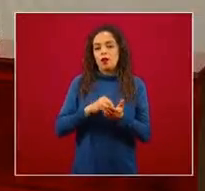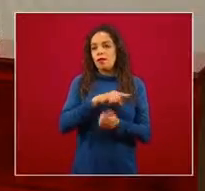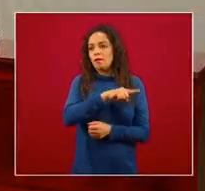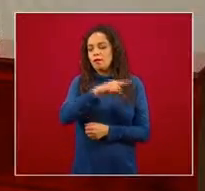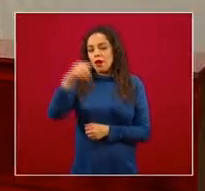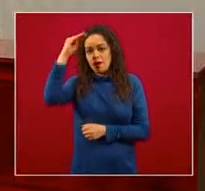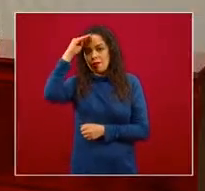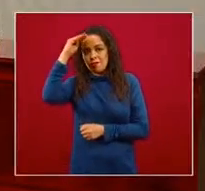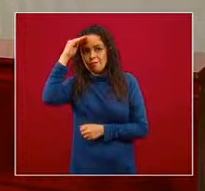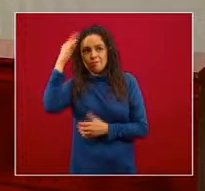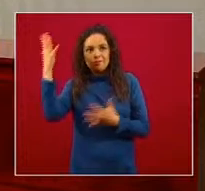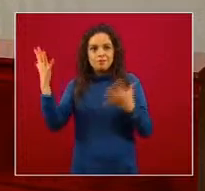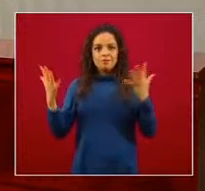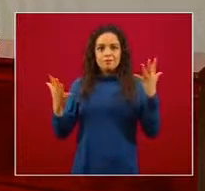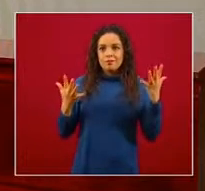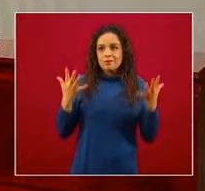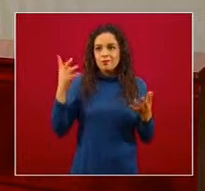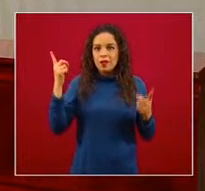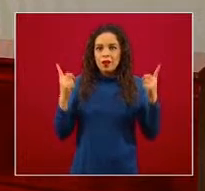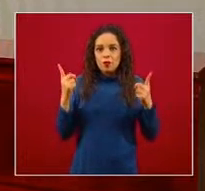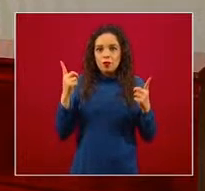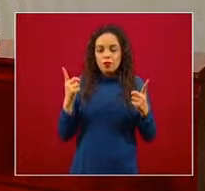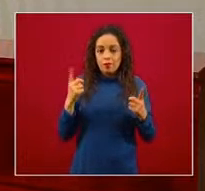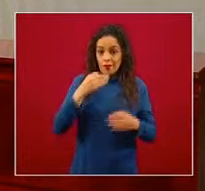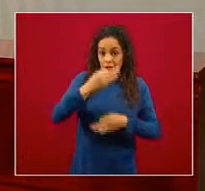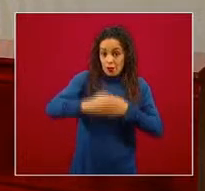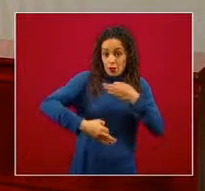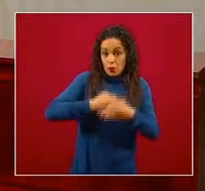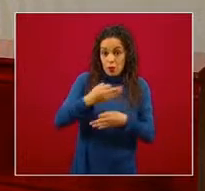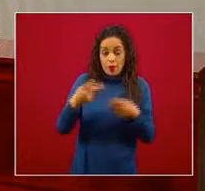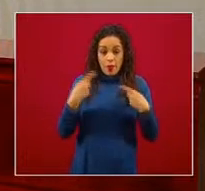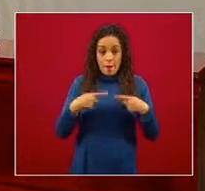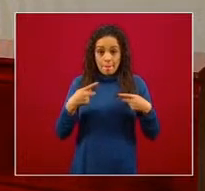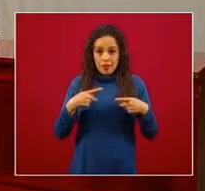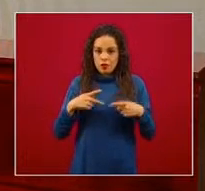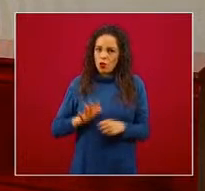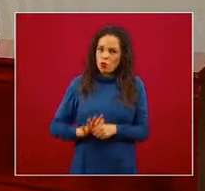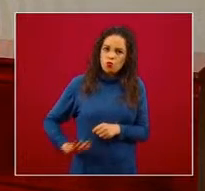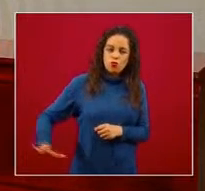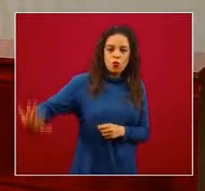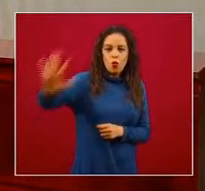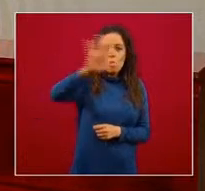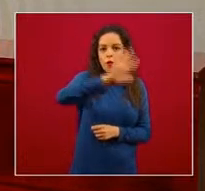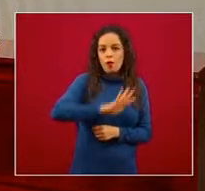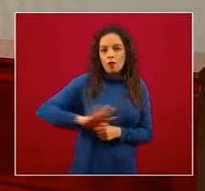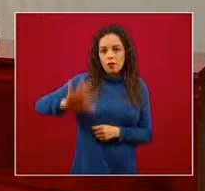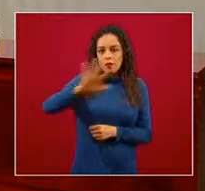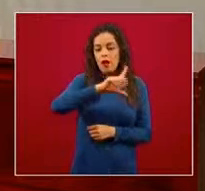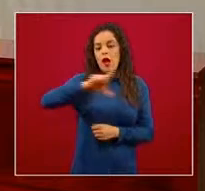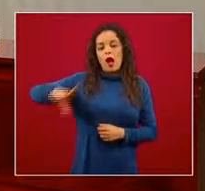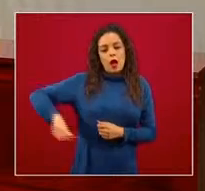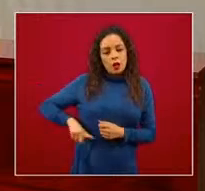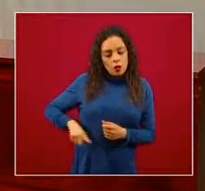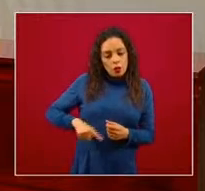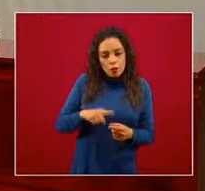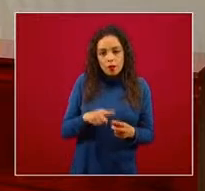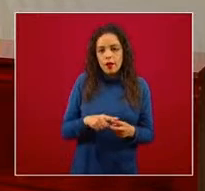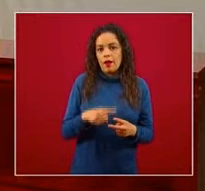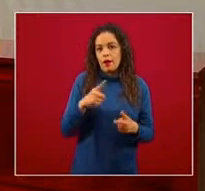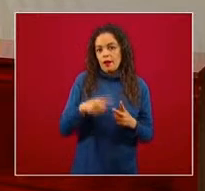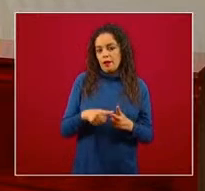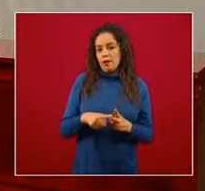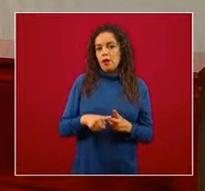There's a huge expectation that everyone, the general population, the government,